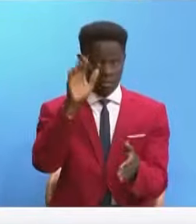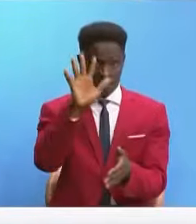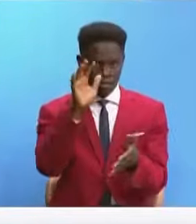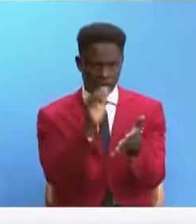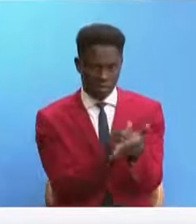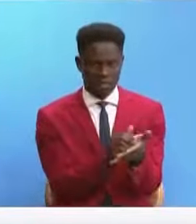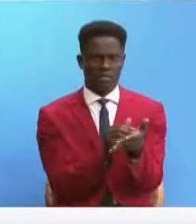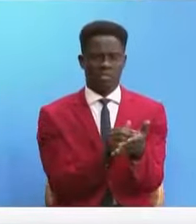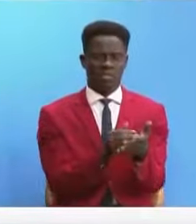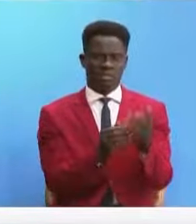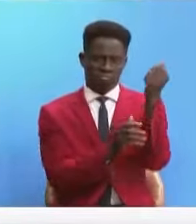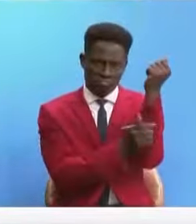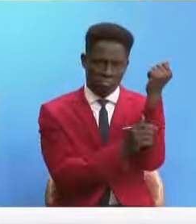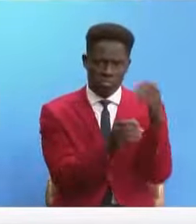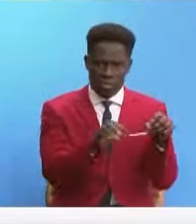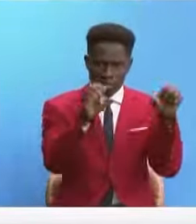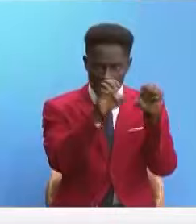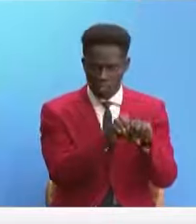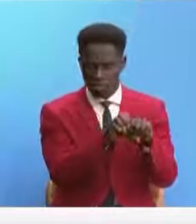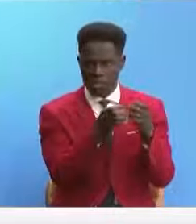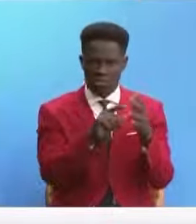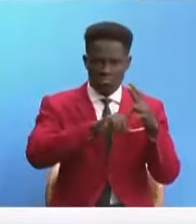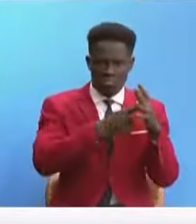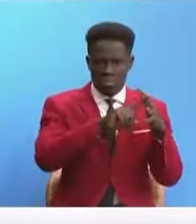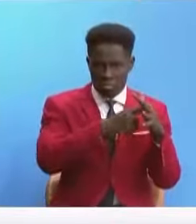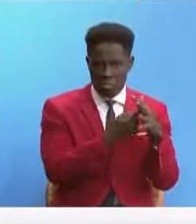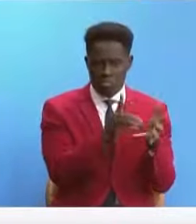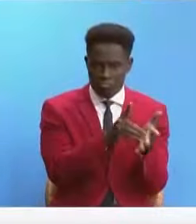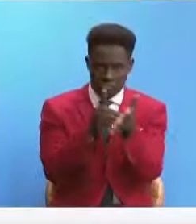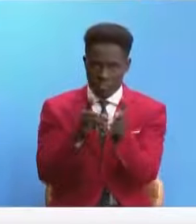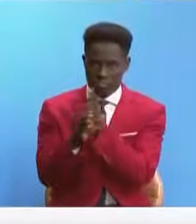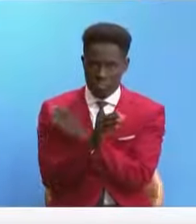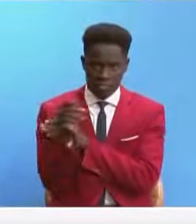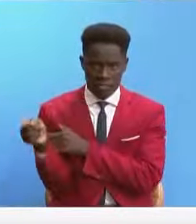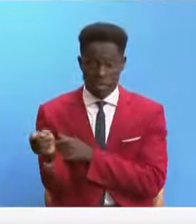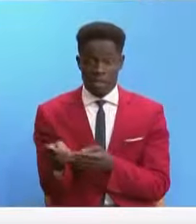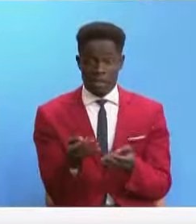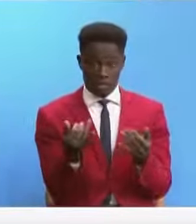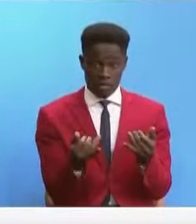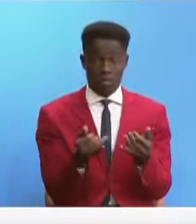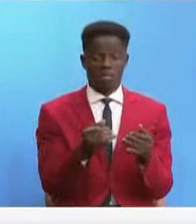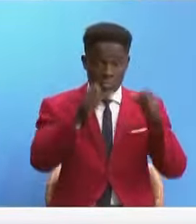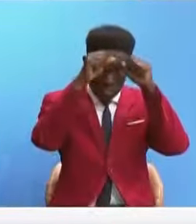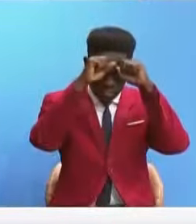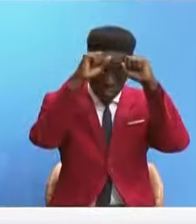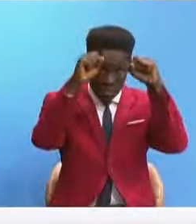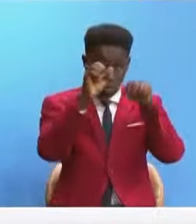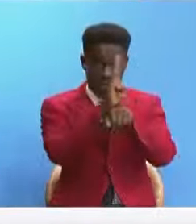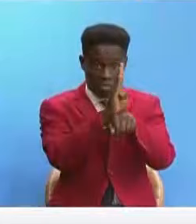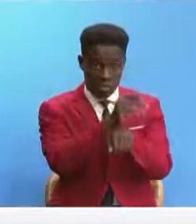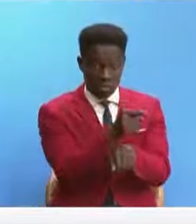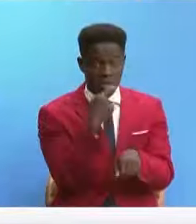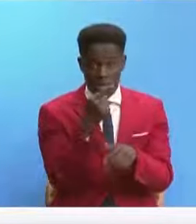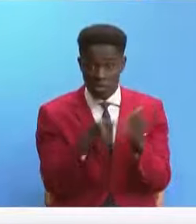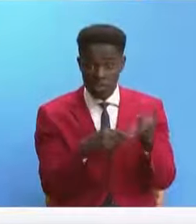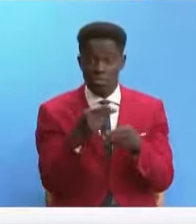to Zambia. Visiting Burundian President Evariste Ndayishimiye says the gesture is meant to help Zambia in view of the